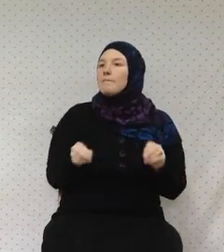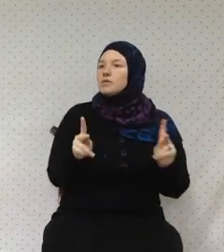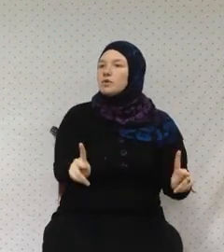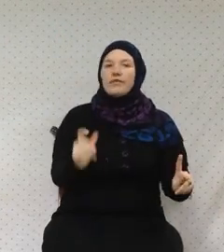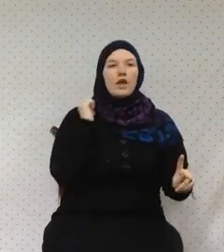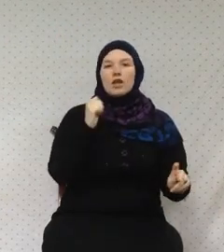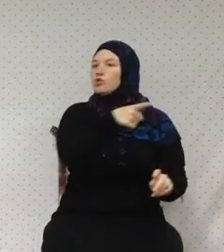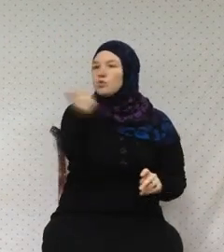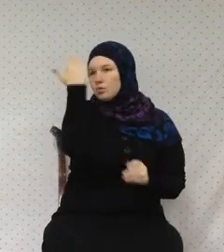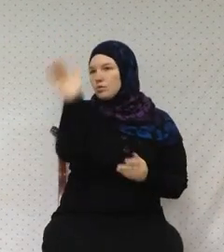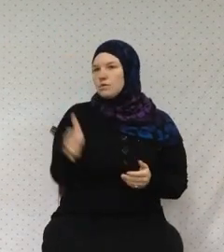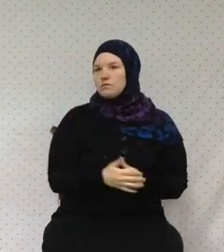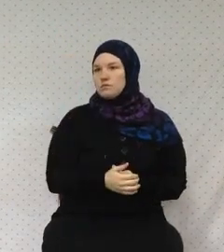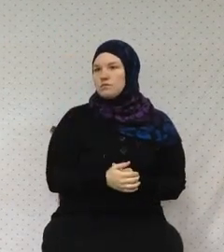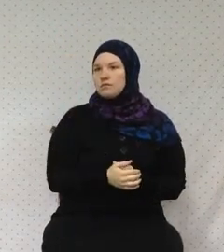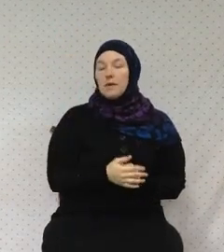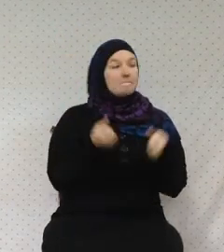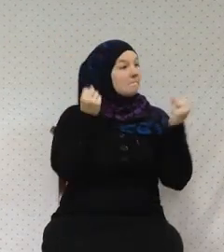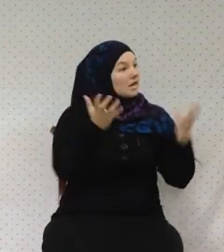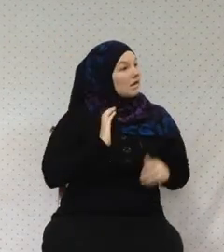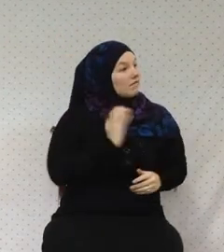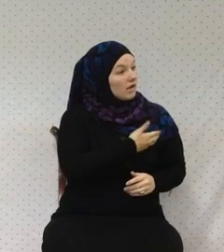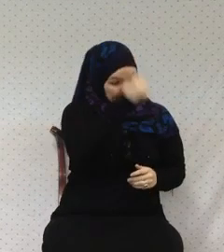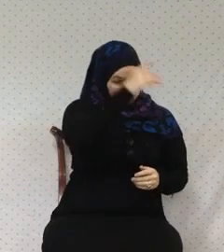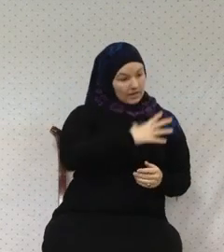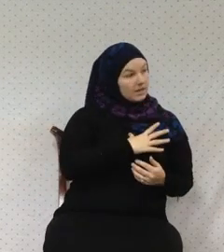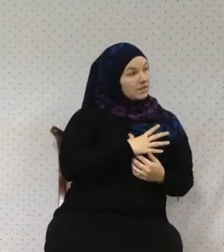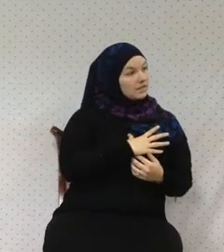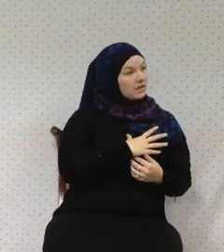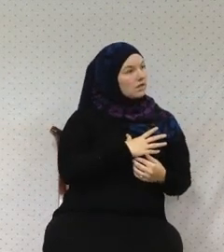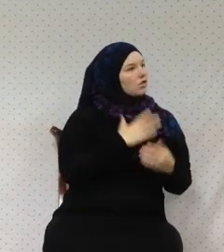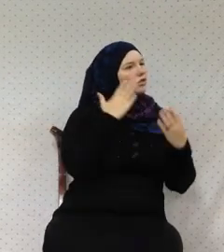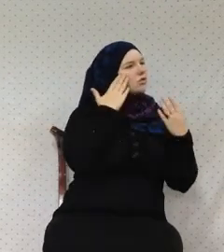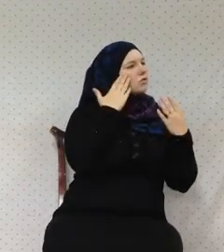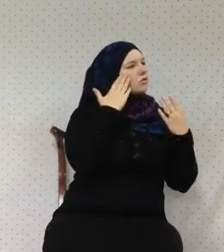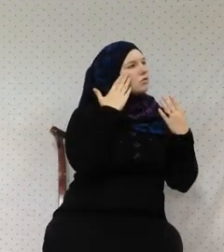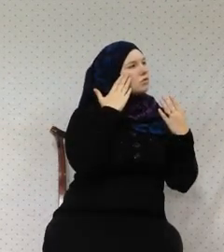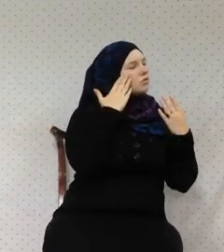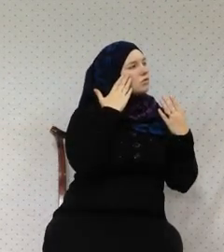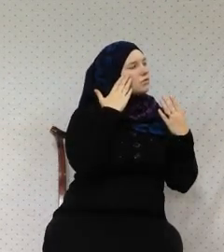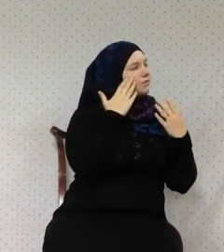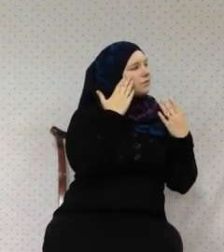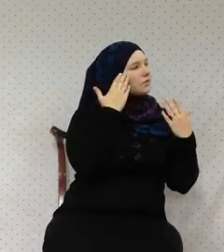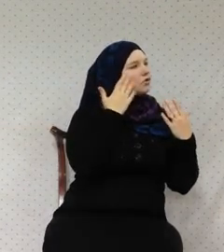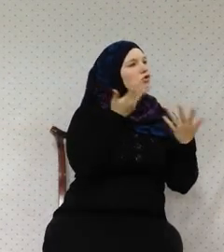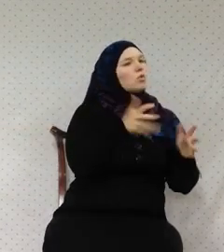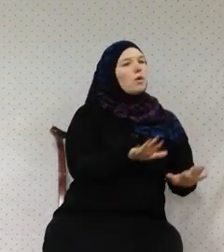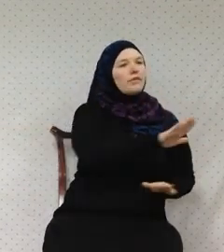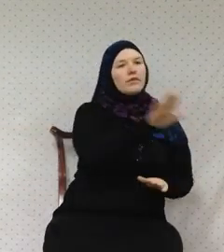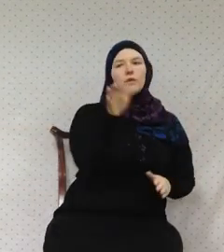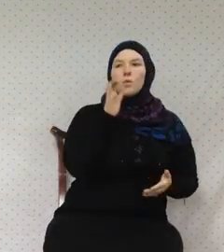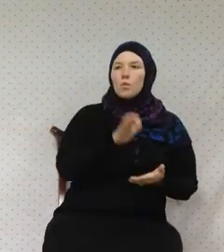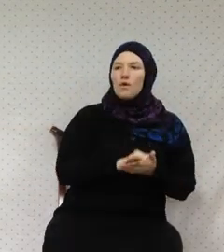don't know about. Many of us men do not, unfortunately, want their